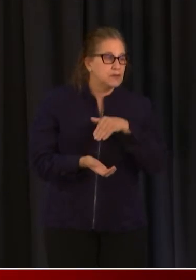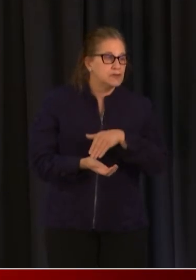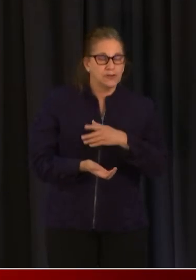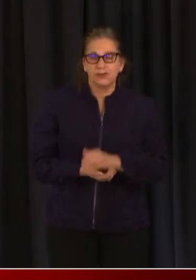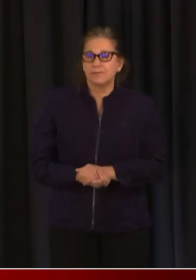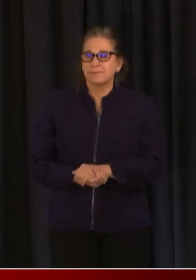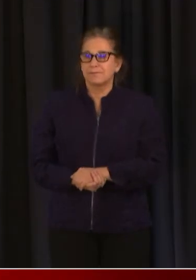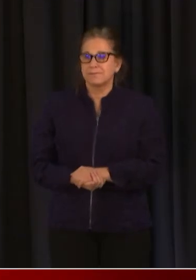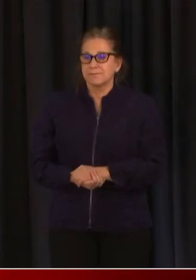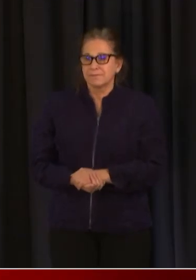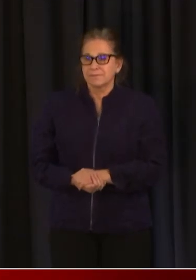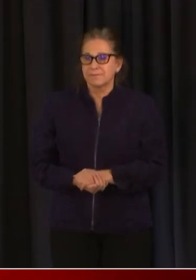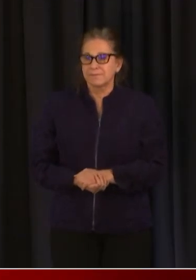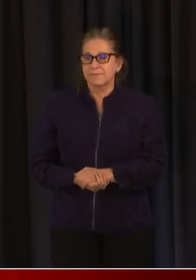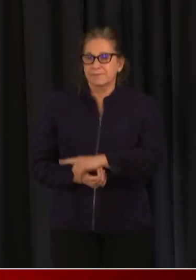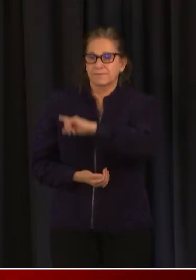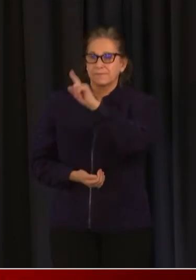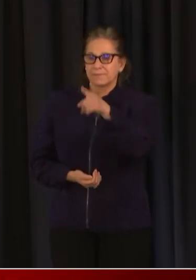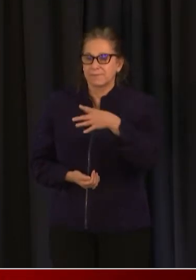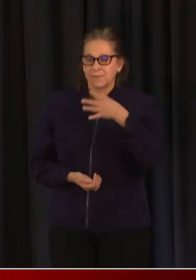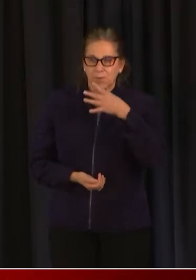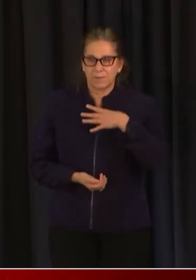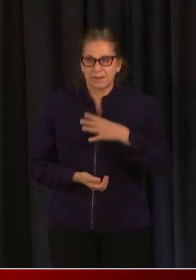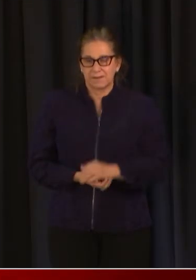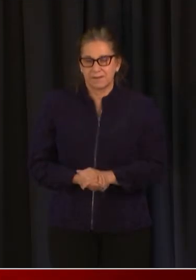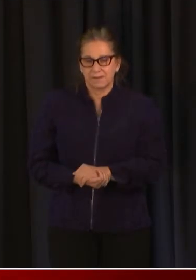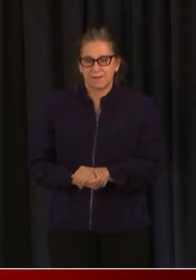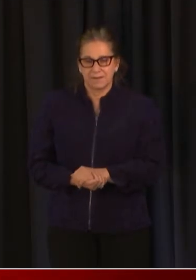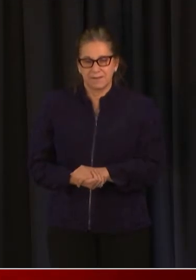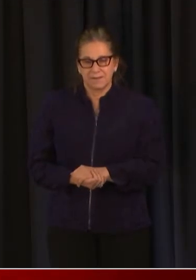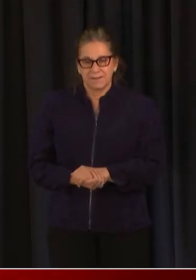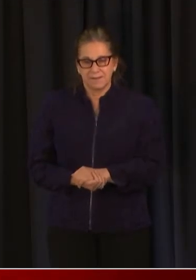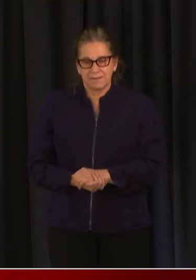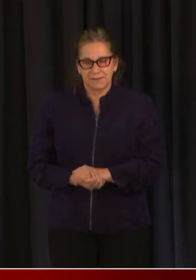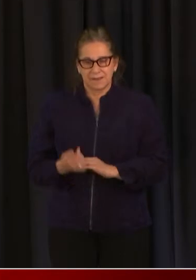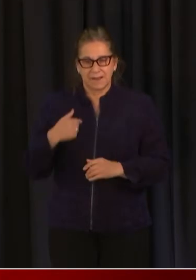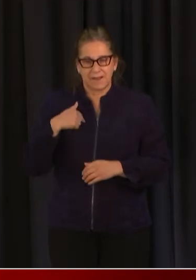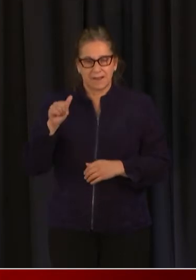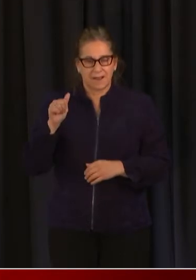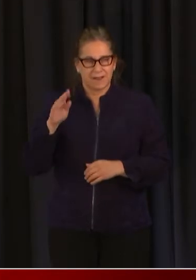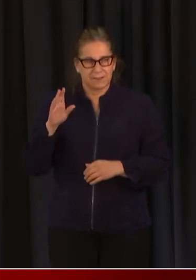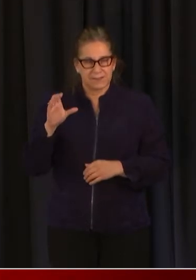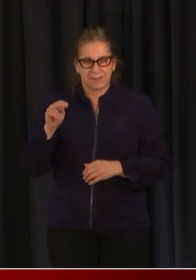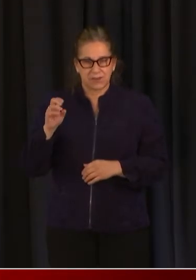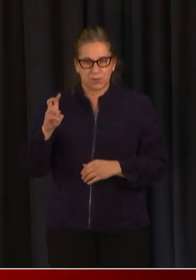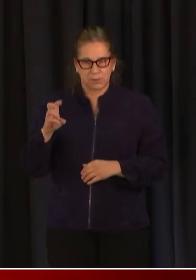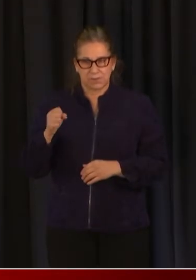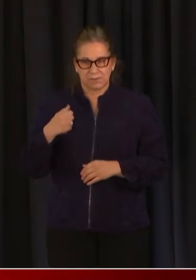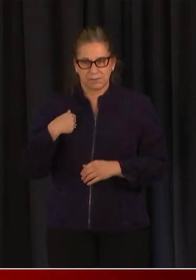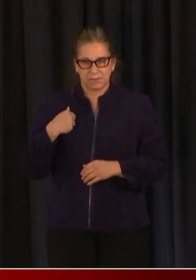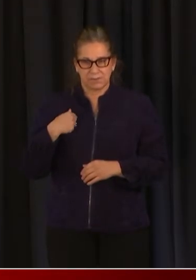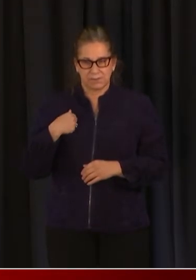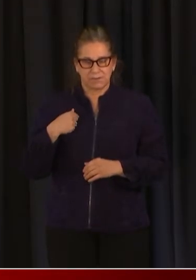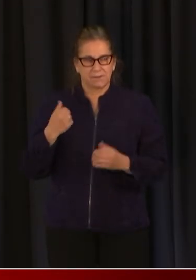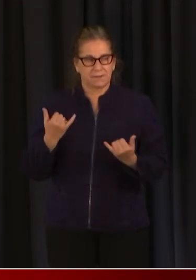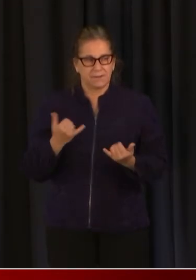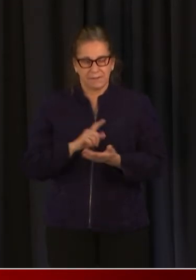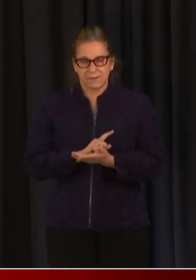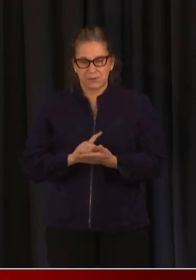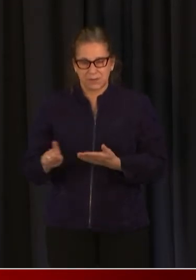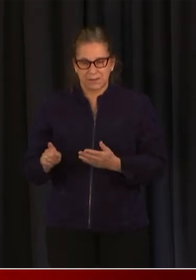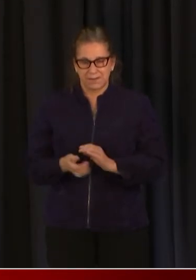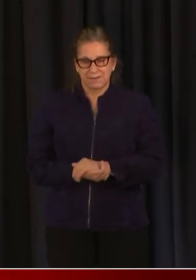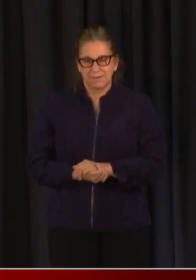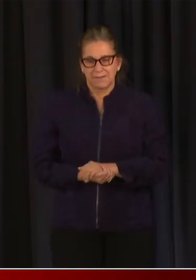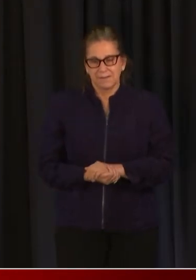you. Yes, ma'am. Beatrice Peterson, ABC News. This week is the upcoming joint session of